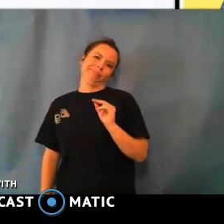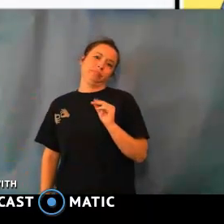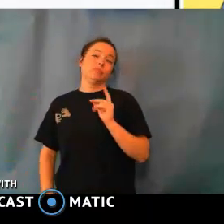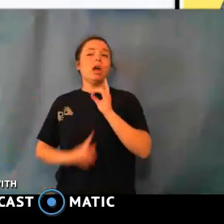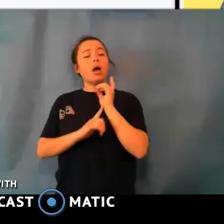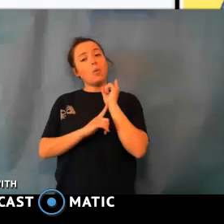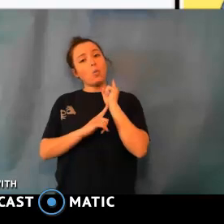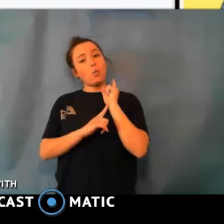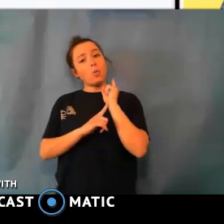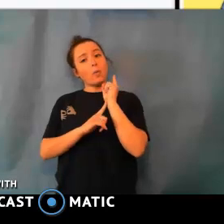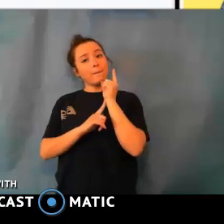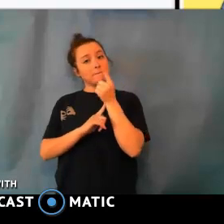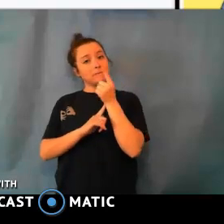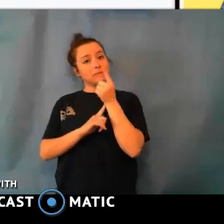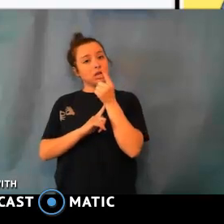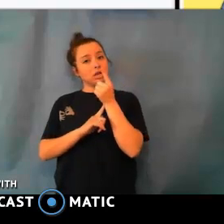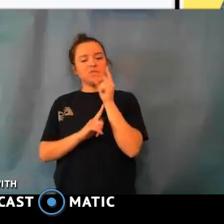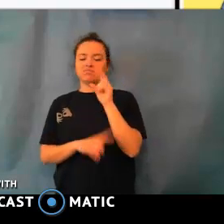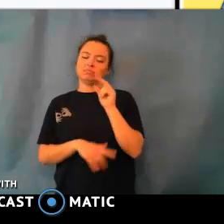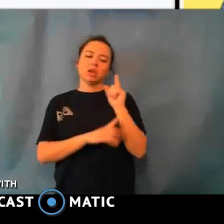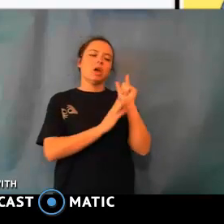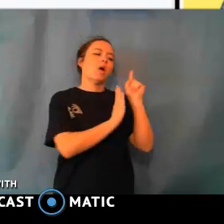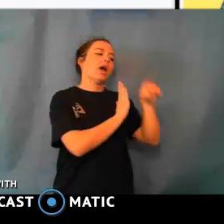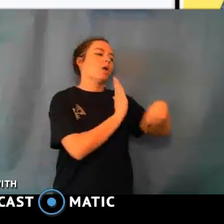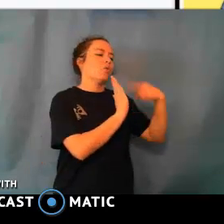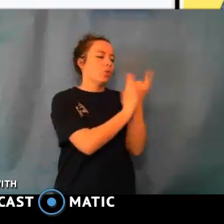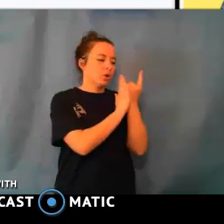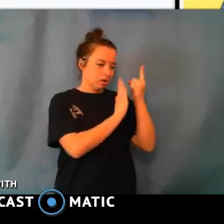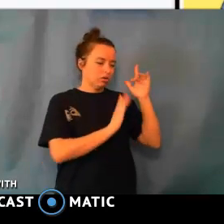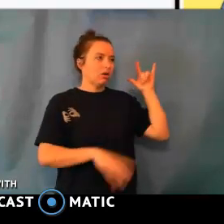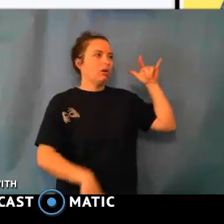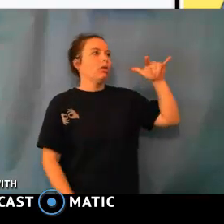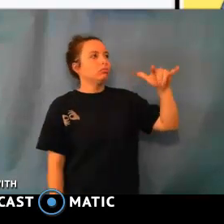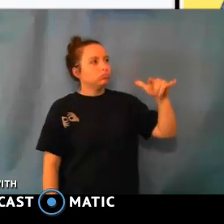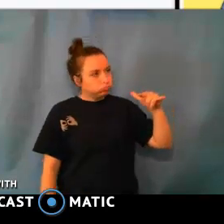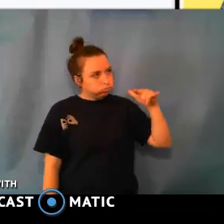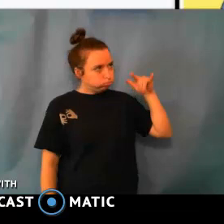No. You got to spend a few hours on that plane to get where you're going.